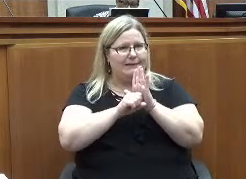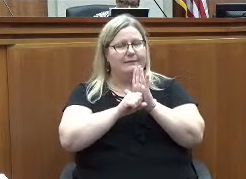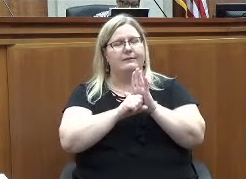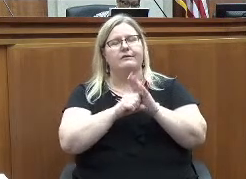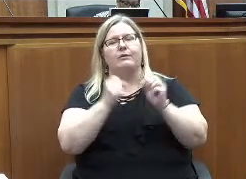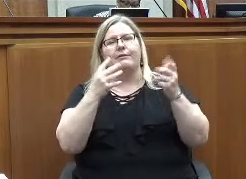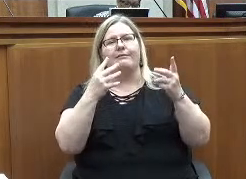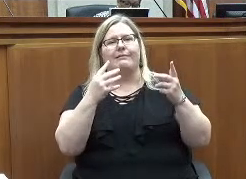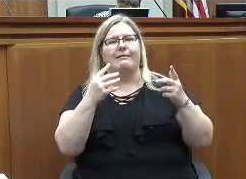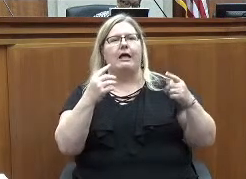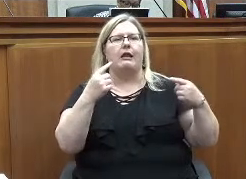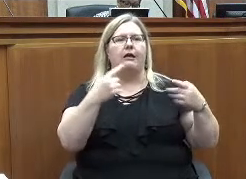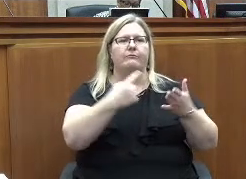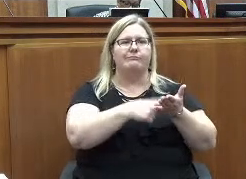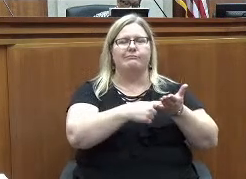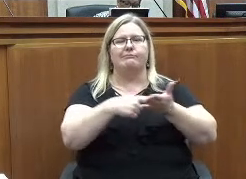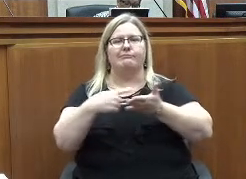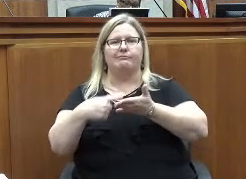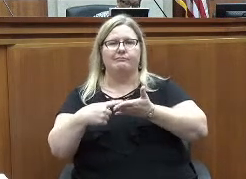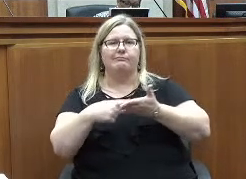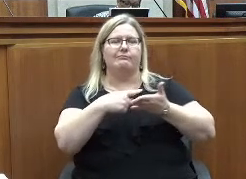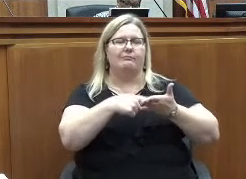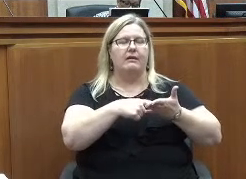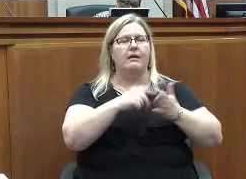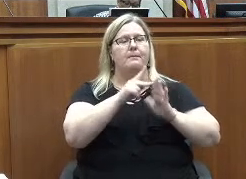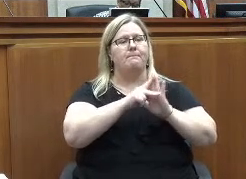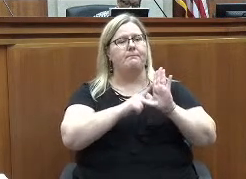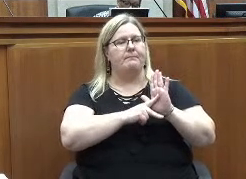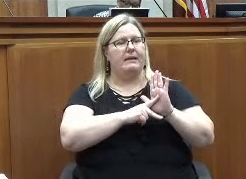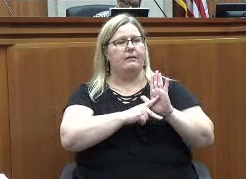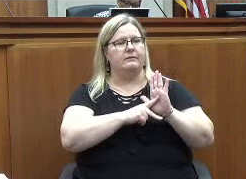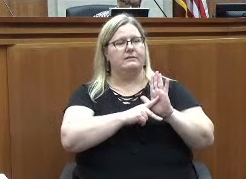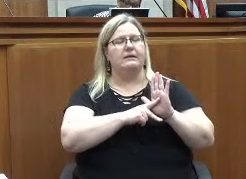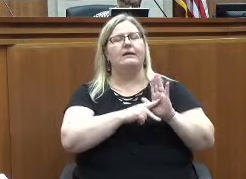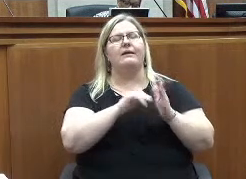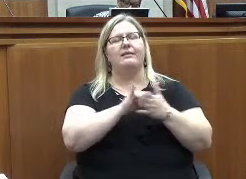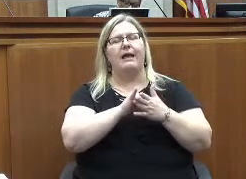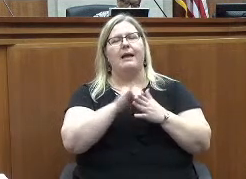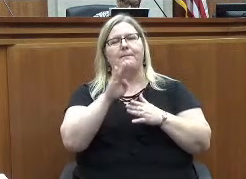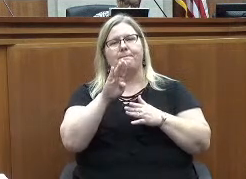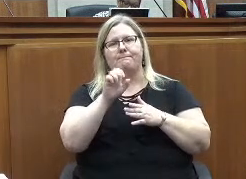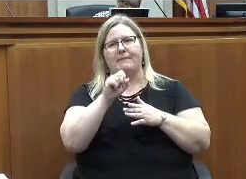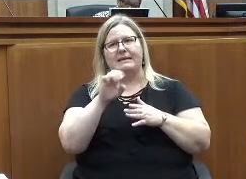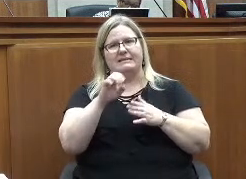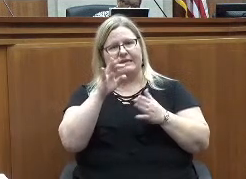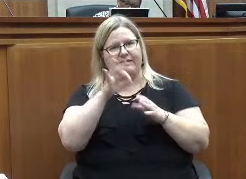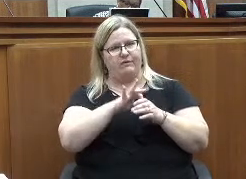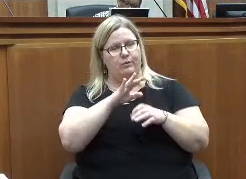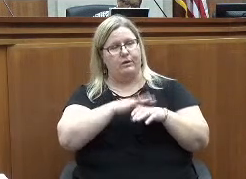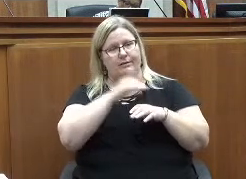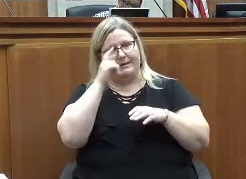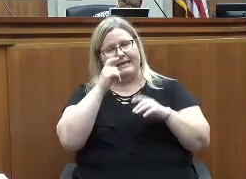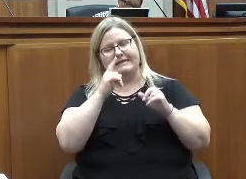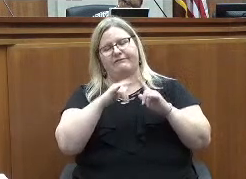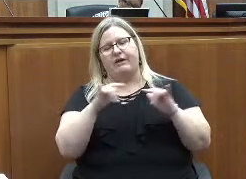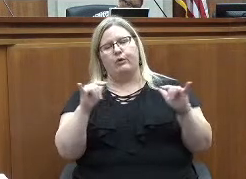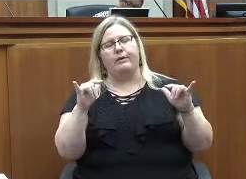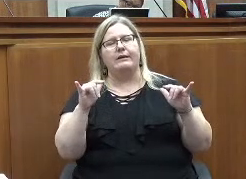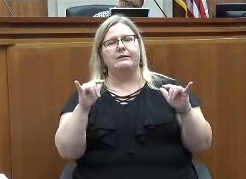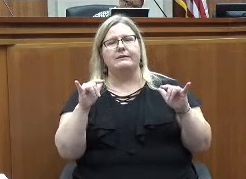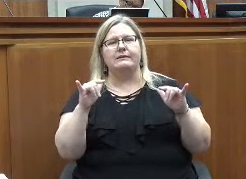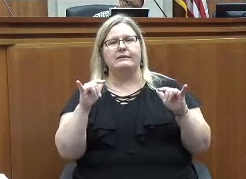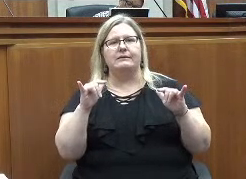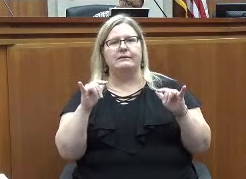take around the particular policy that Bessie ultimately voted on, as you well know, because of various potential